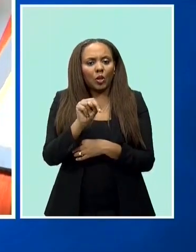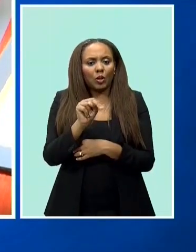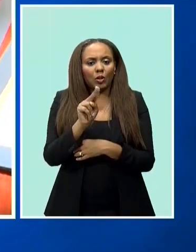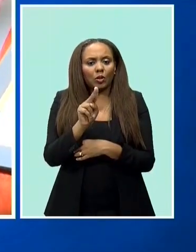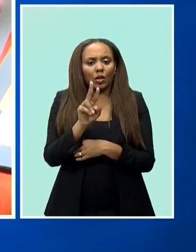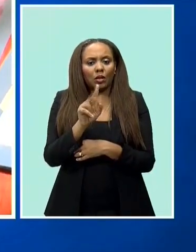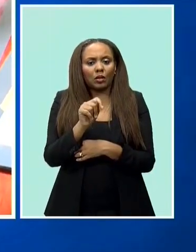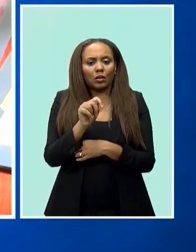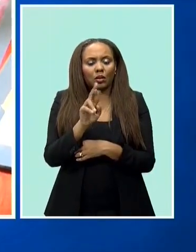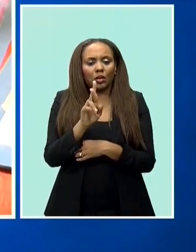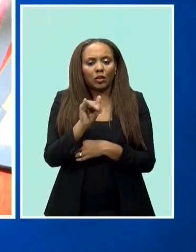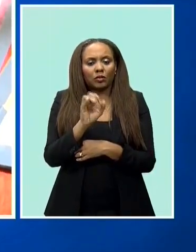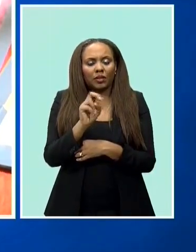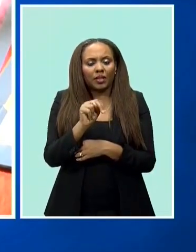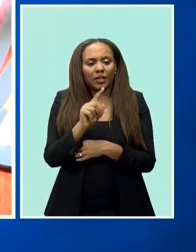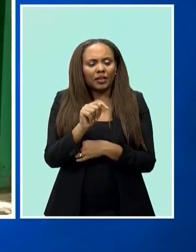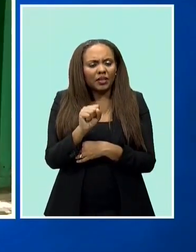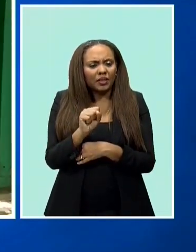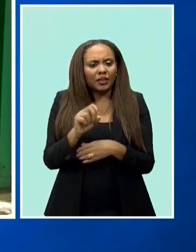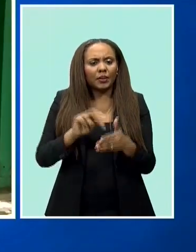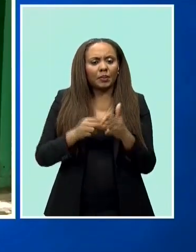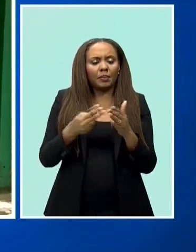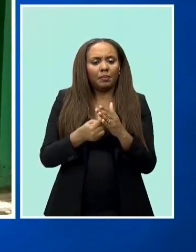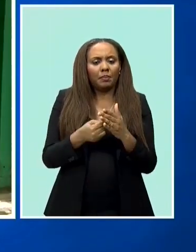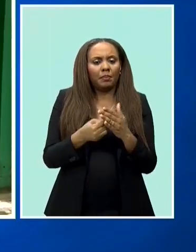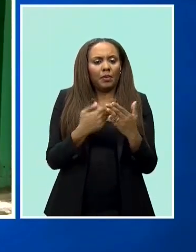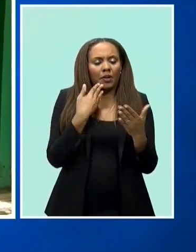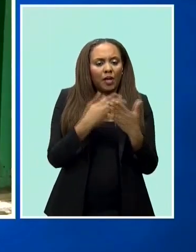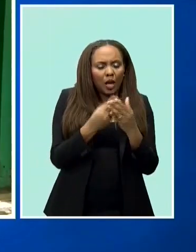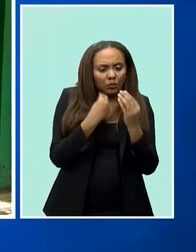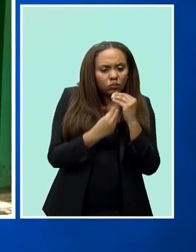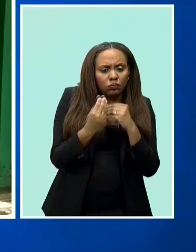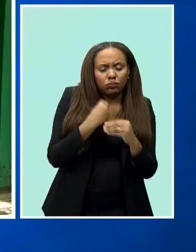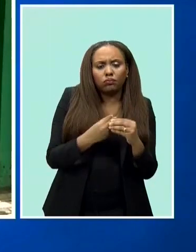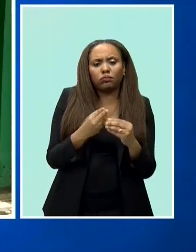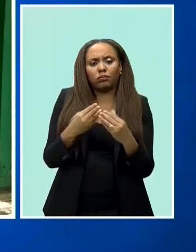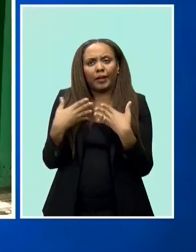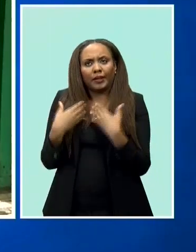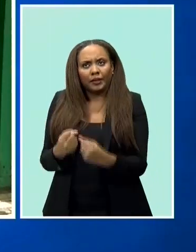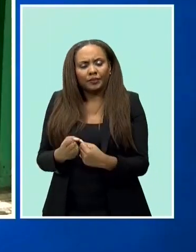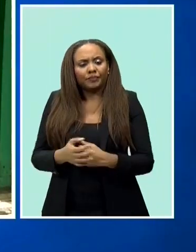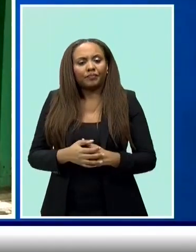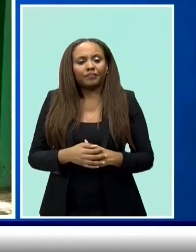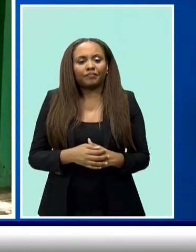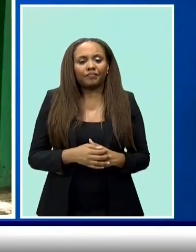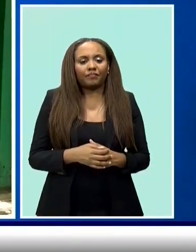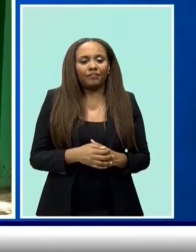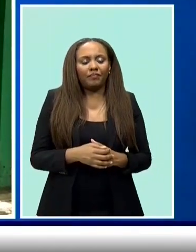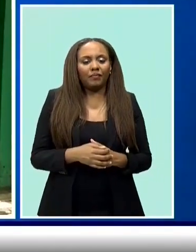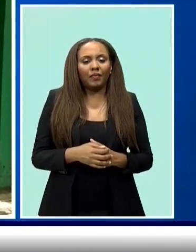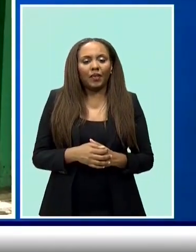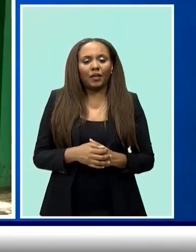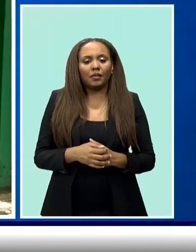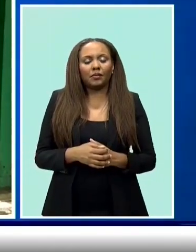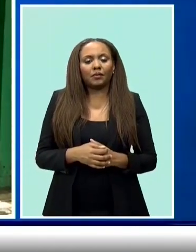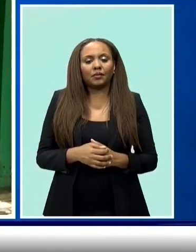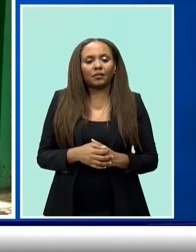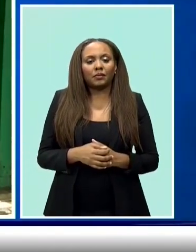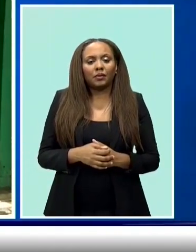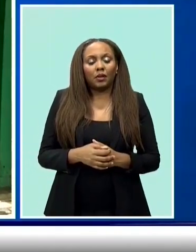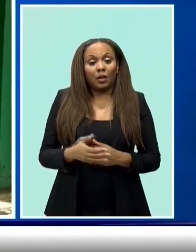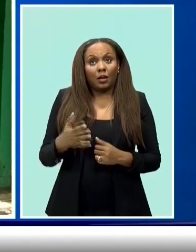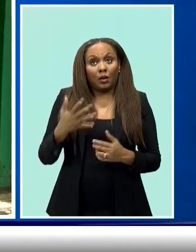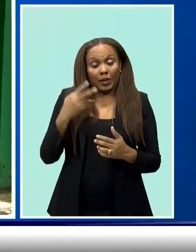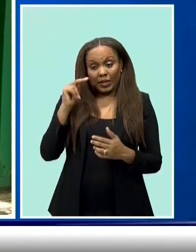affordable and healthy. The process of sprouting, it's basically the younger version of the